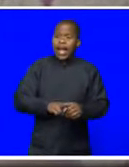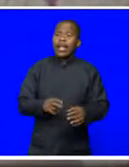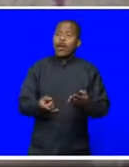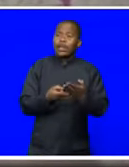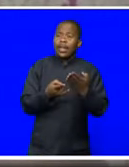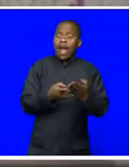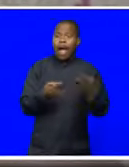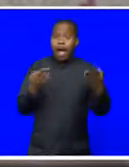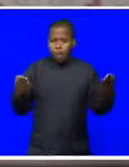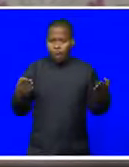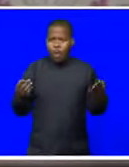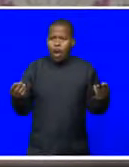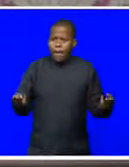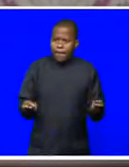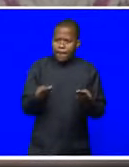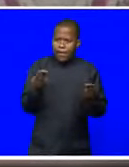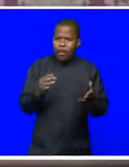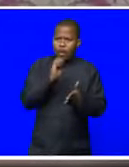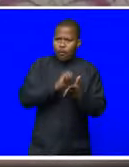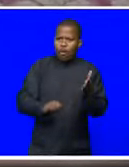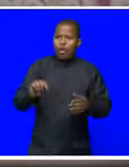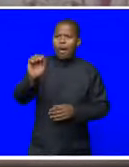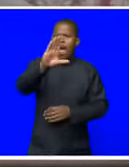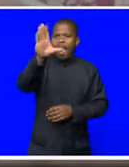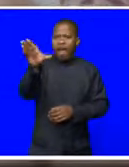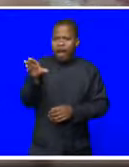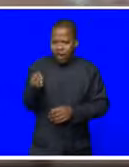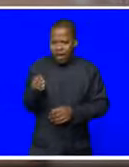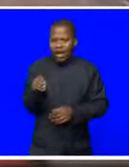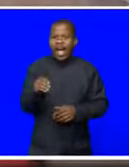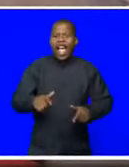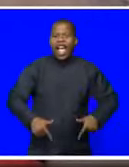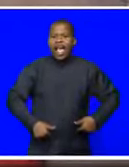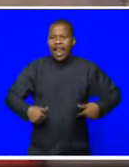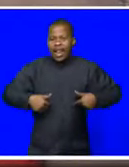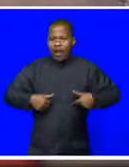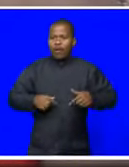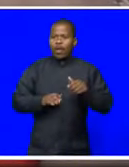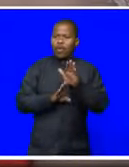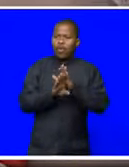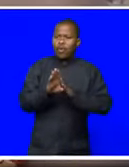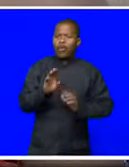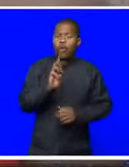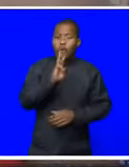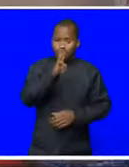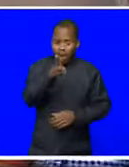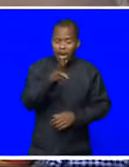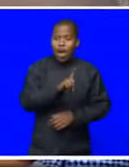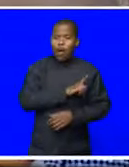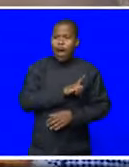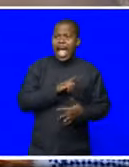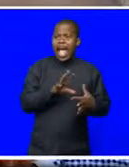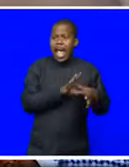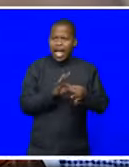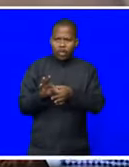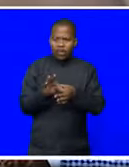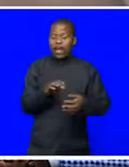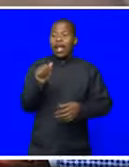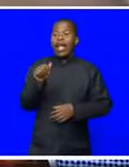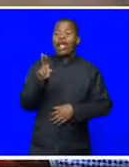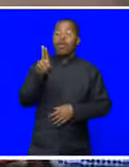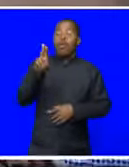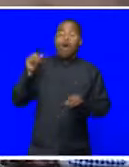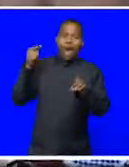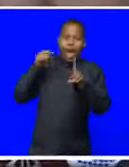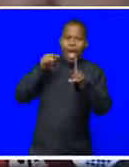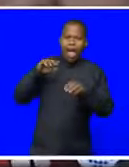all the people of Africa, because the intention of this organization was really to